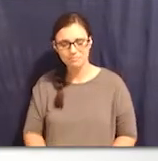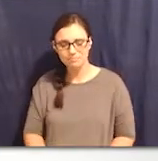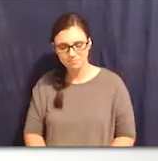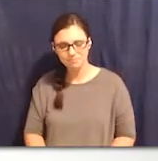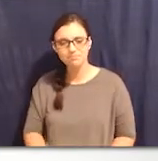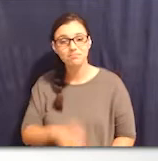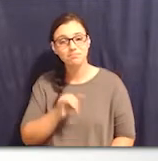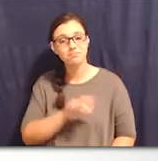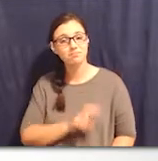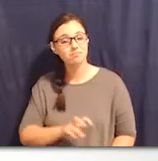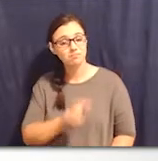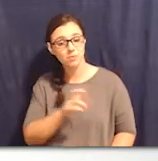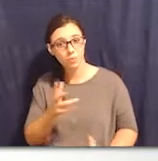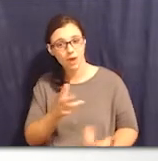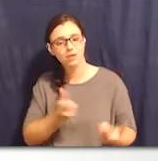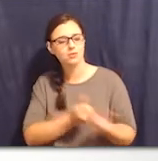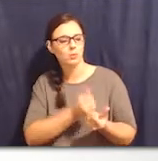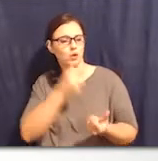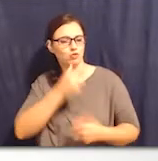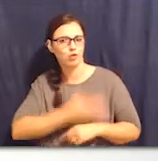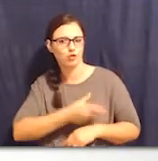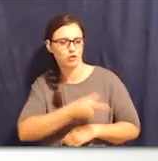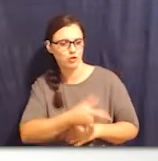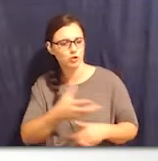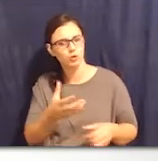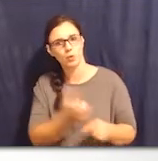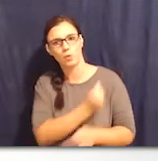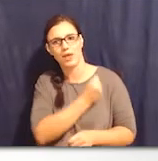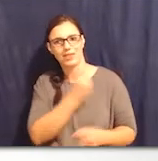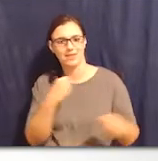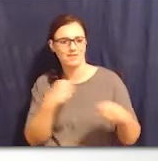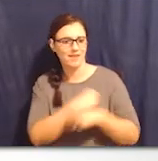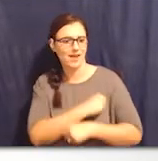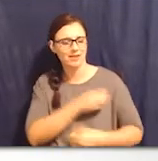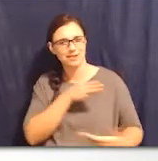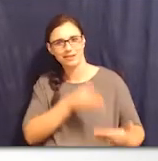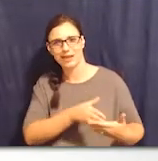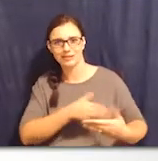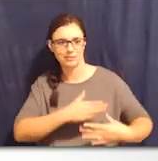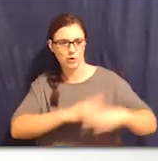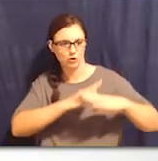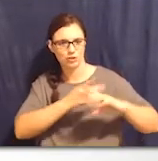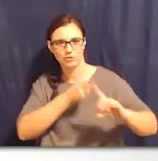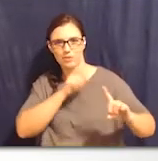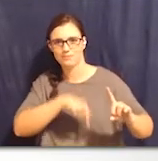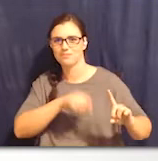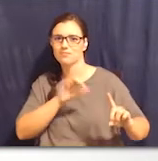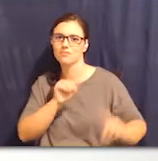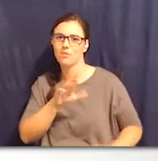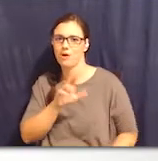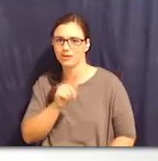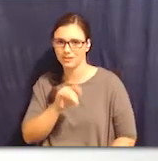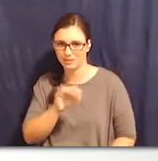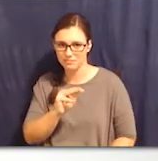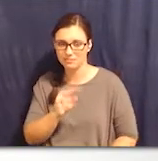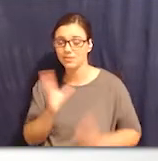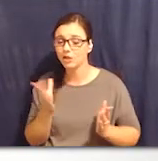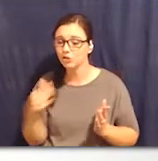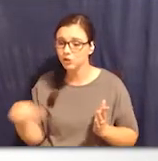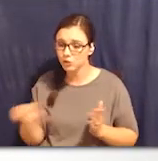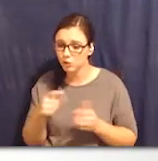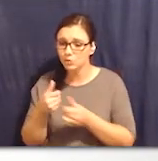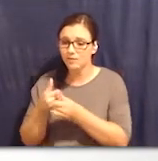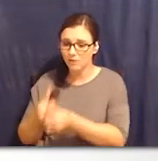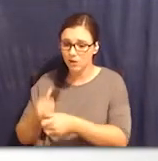on a very special journey, the journey of supporting her daughter to win the fight against the barriers of